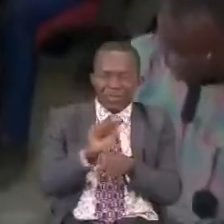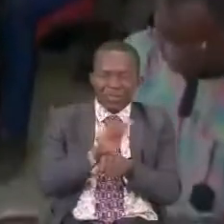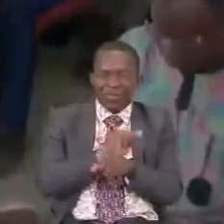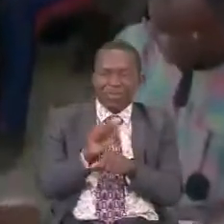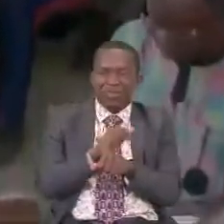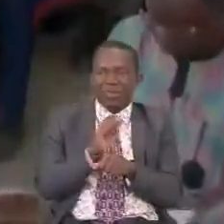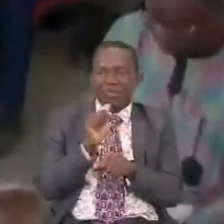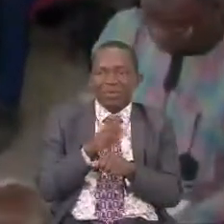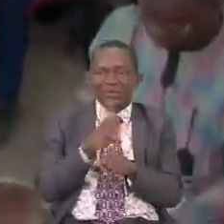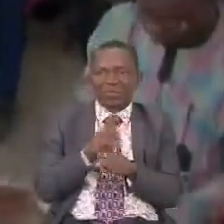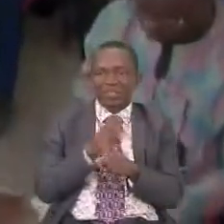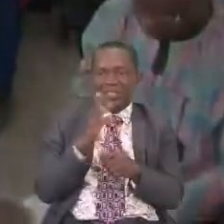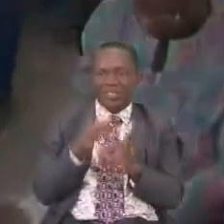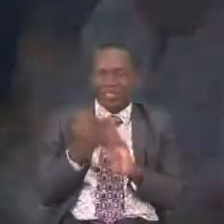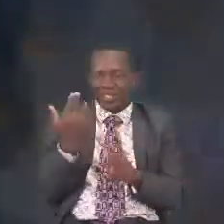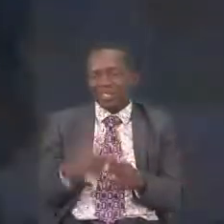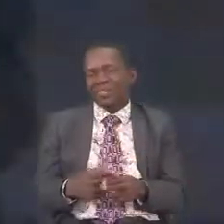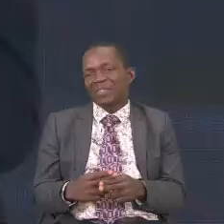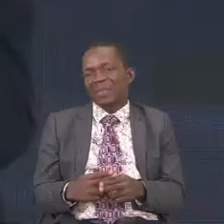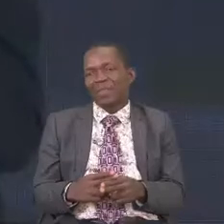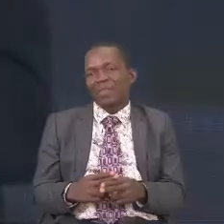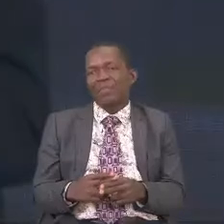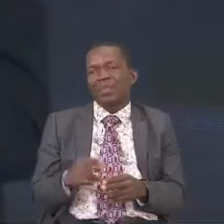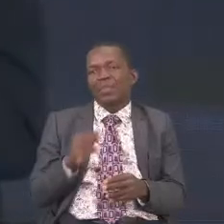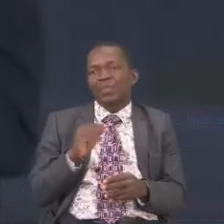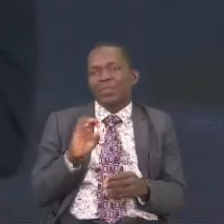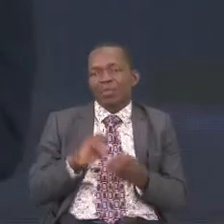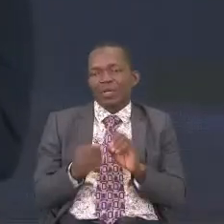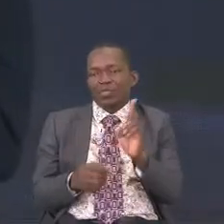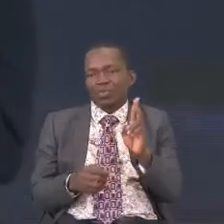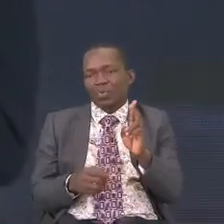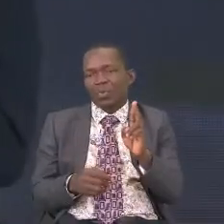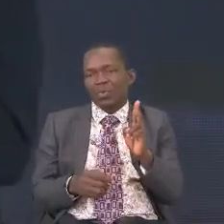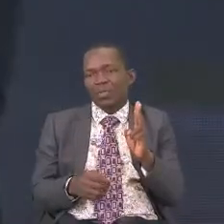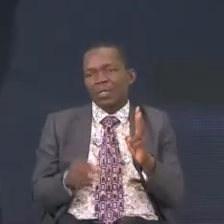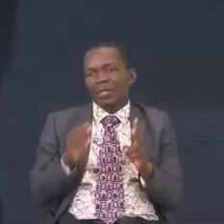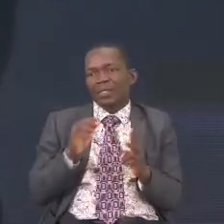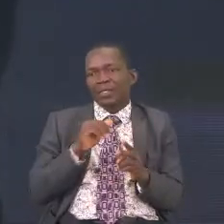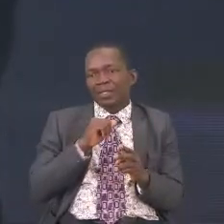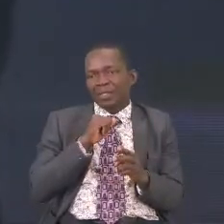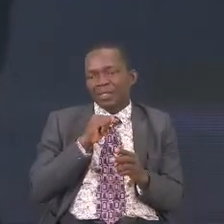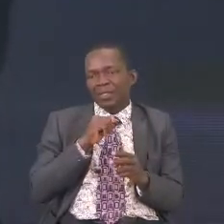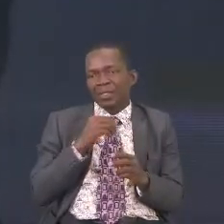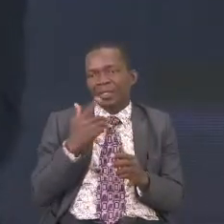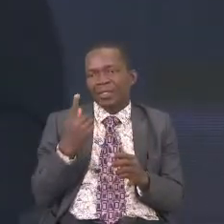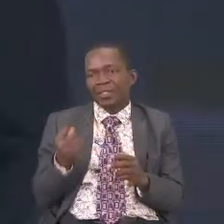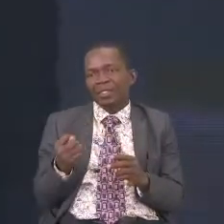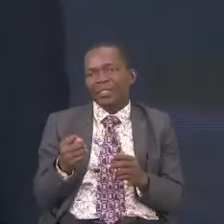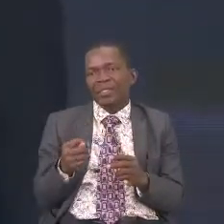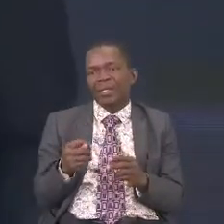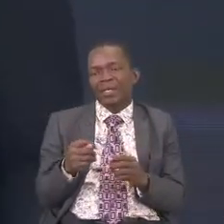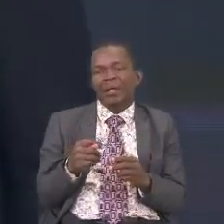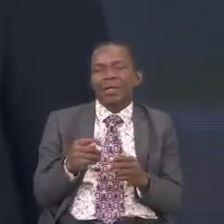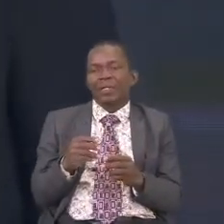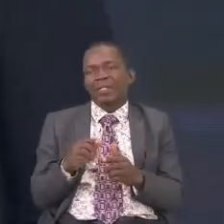Yeah. Number two, then, the unassailable protection for the honestly